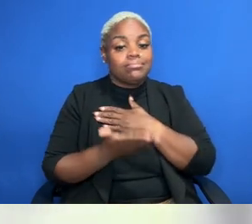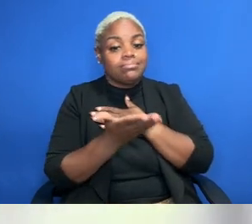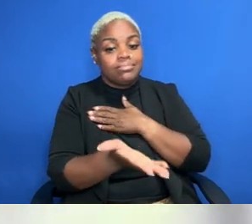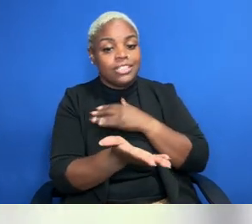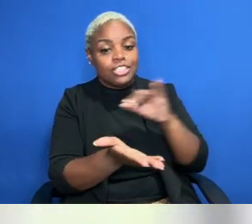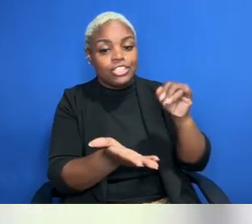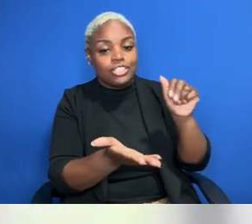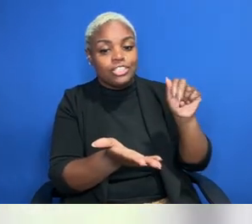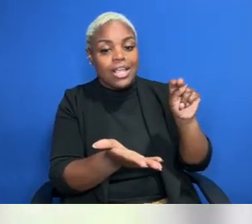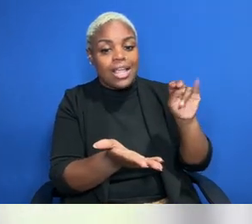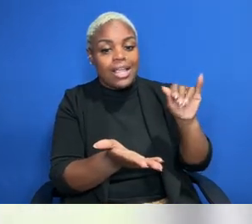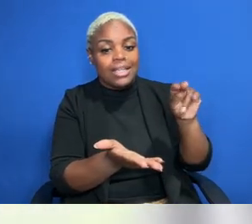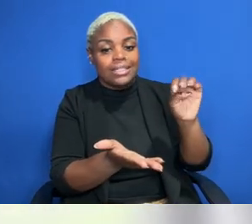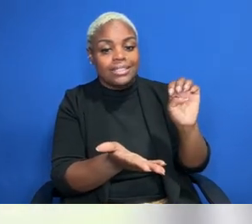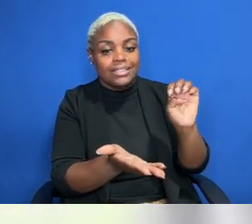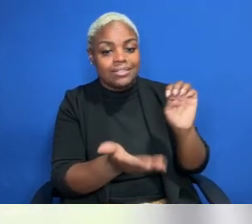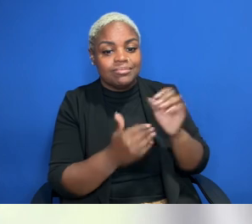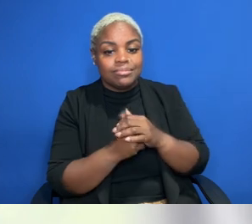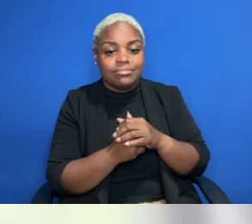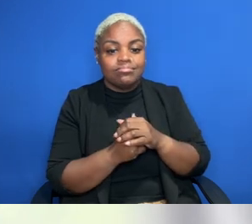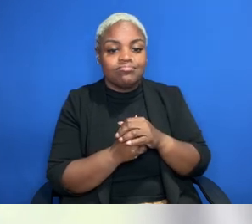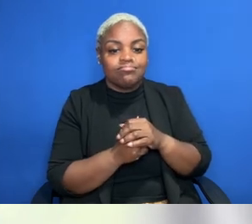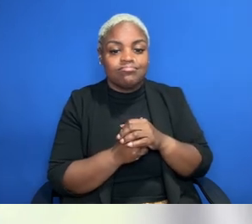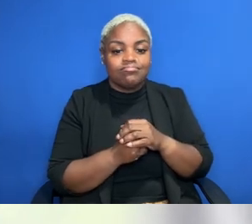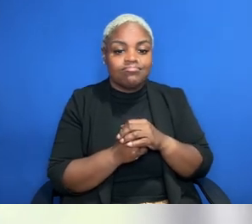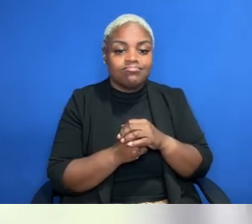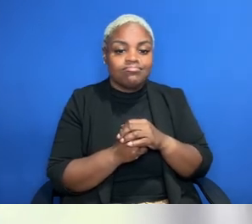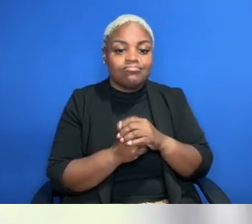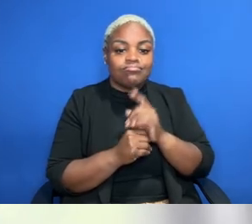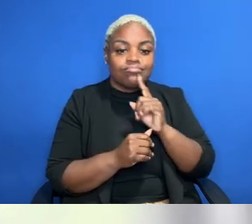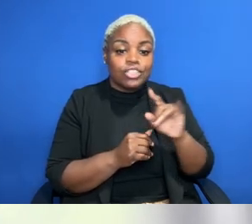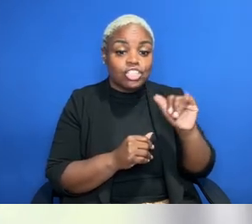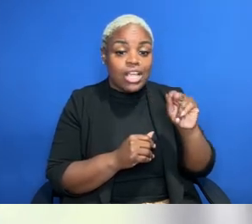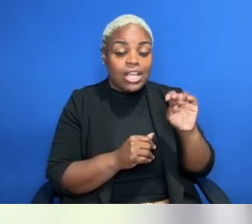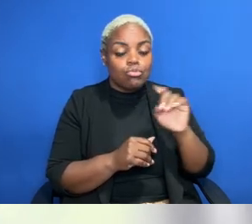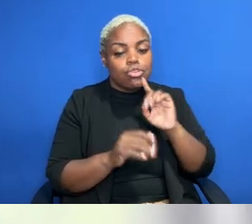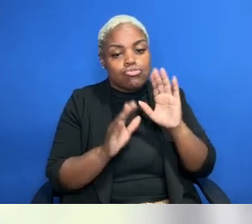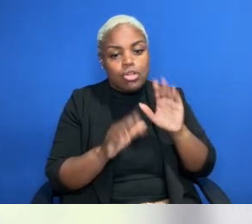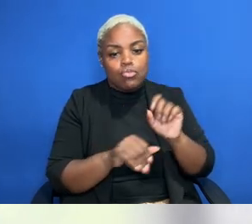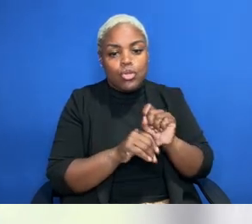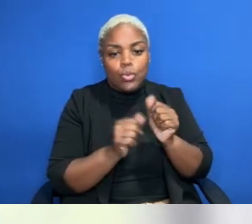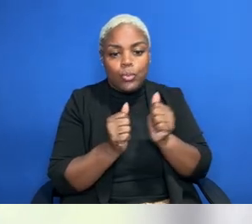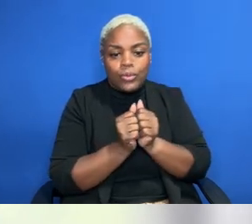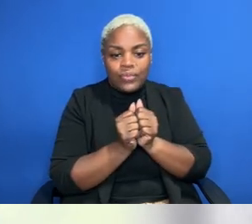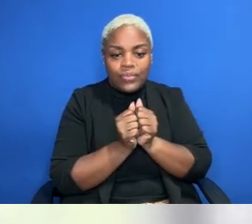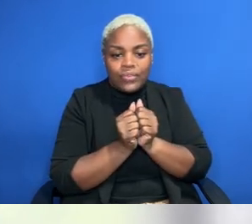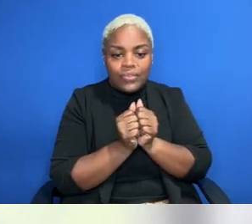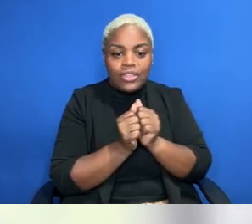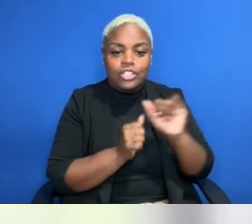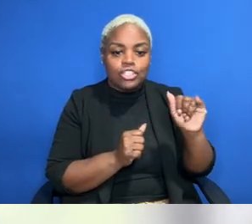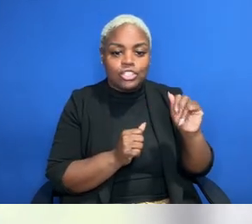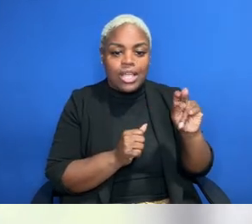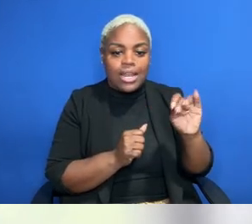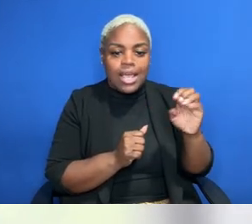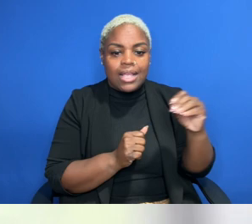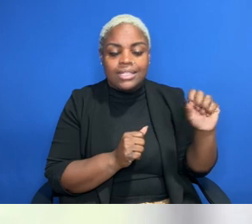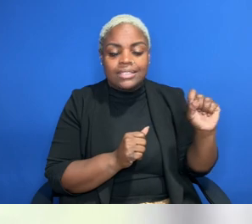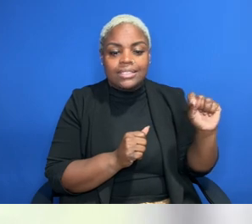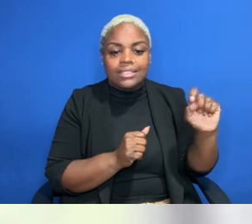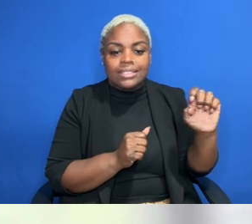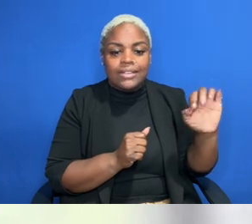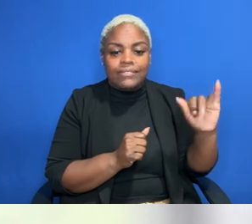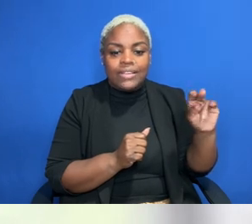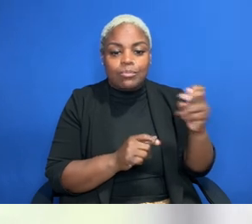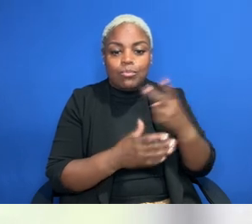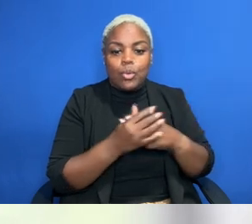I'm pleased to turn this over to Janine. it's really great working with Janine and